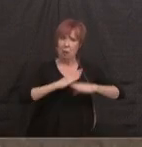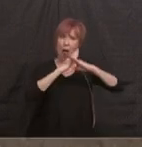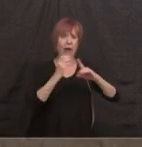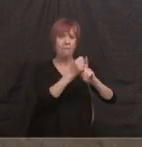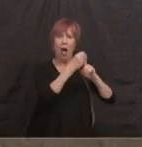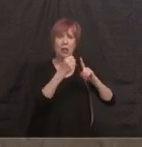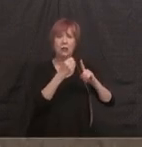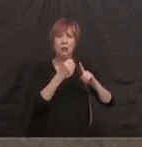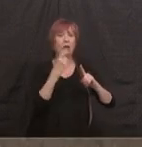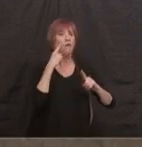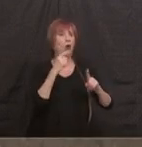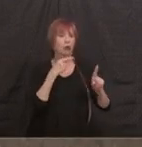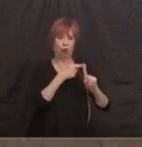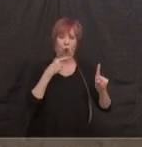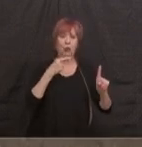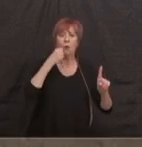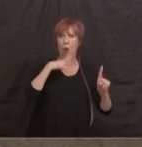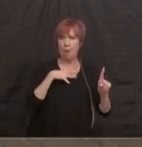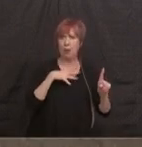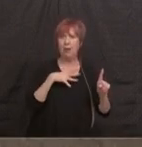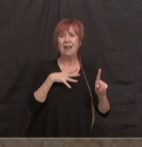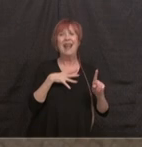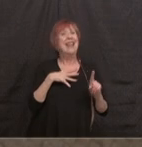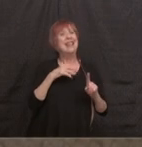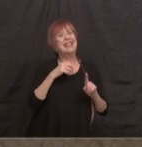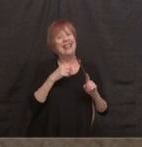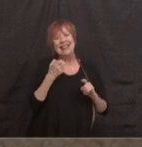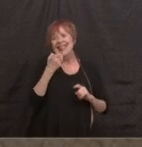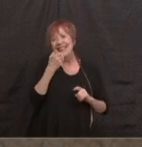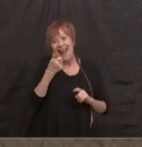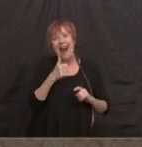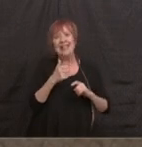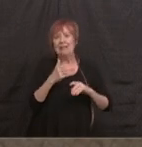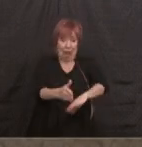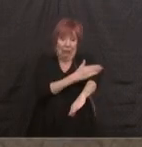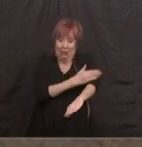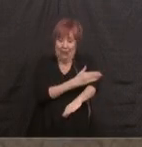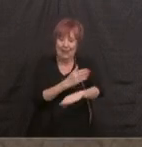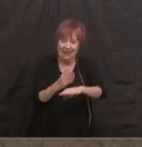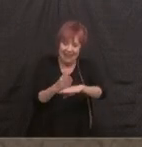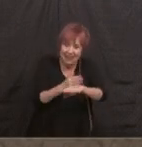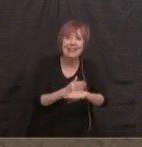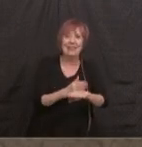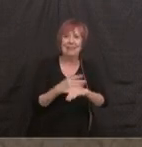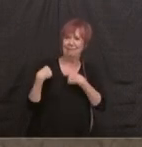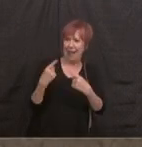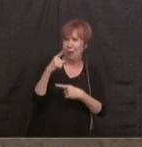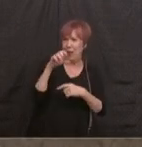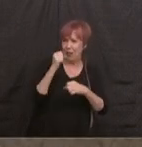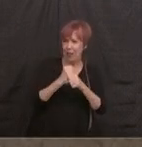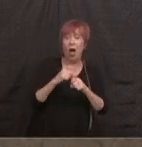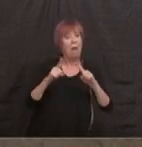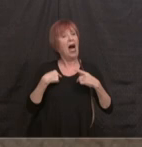So too little has changed over the past 100 years, but I tend to be an optimist because maybe a place